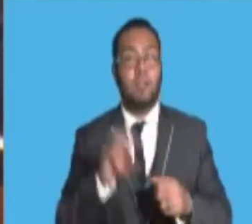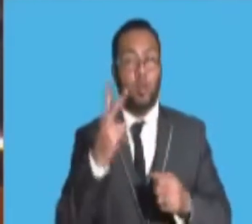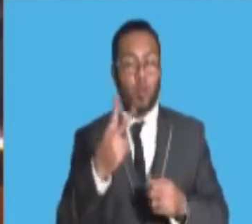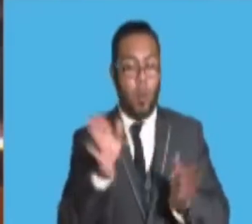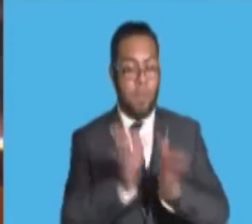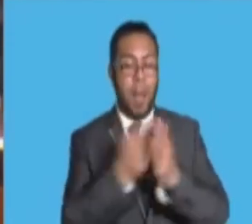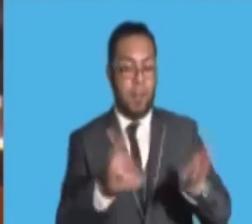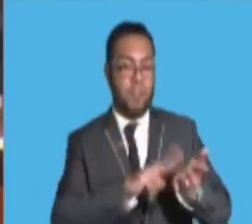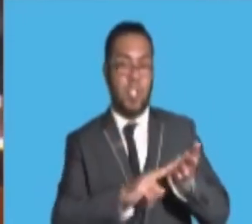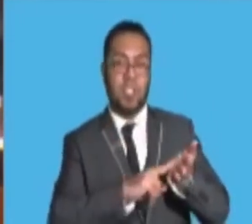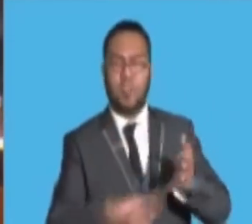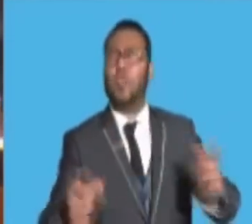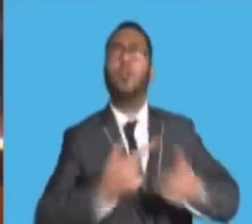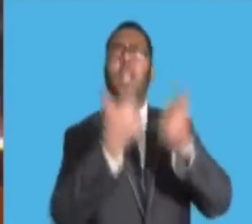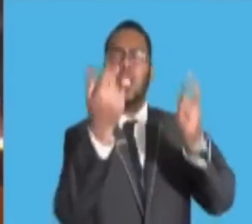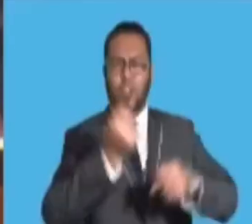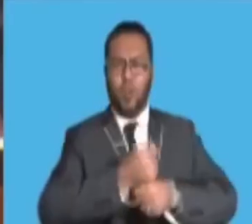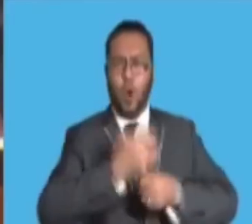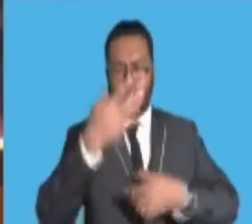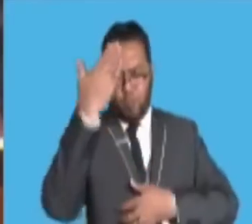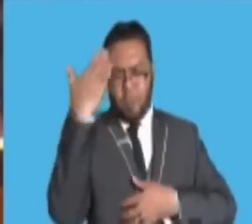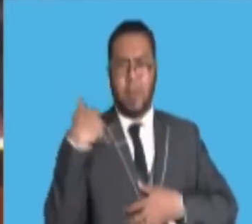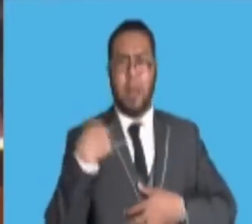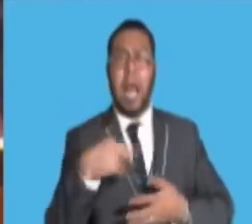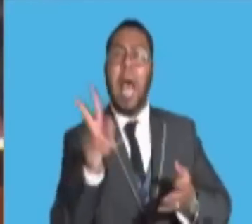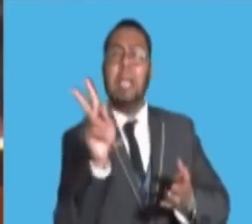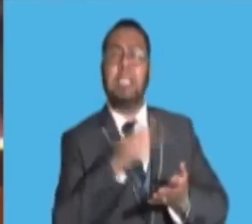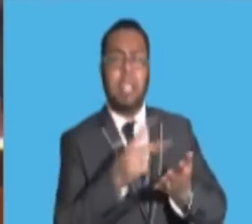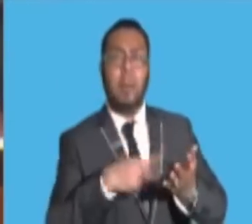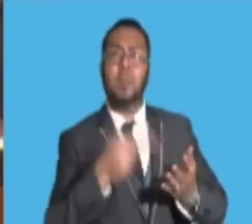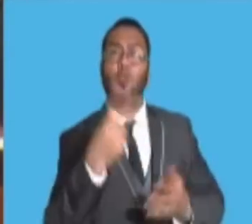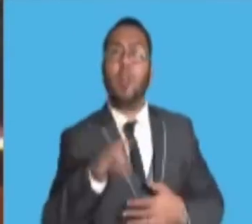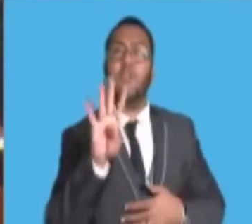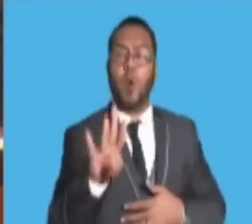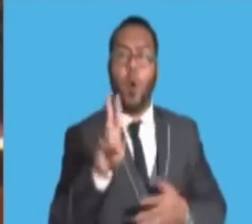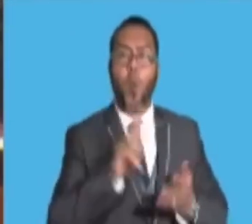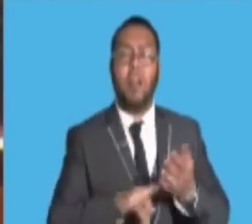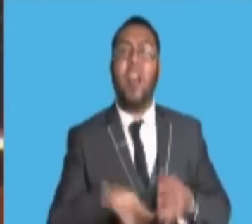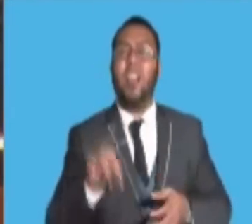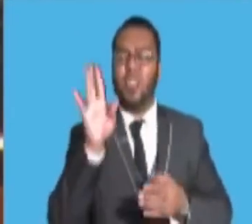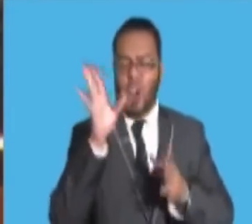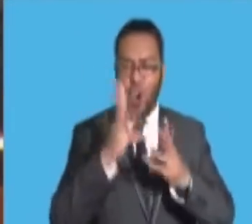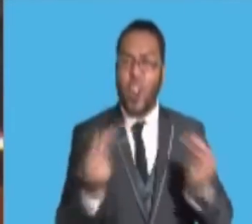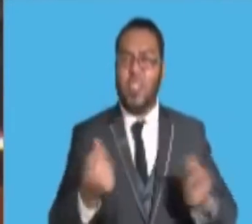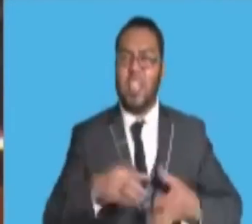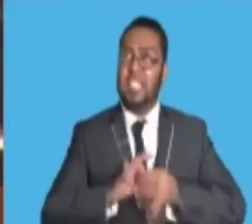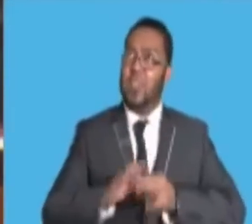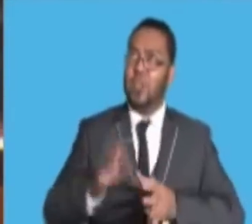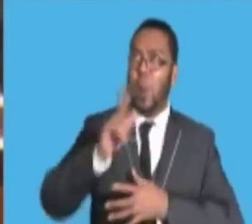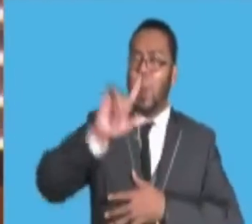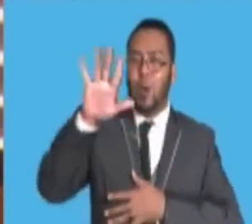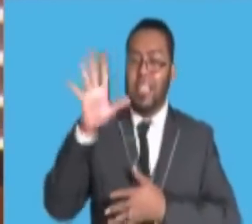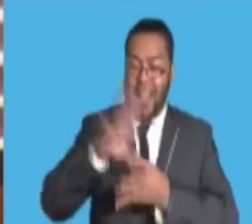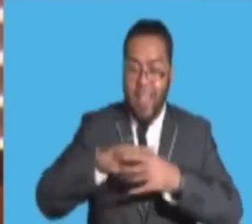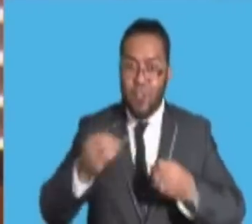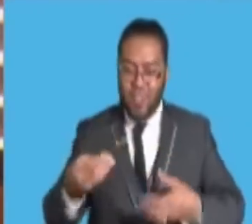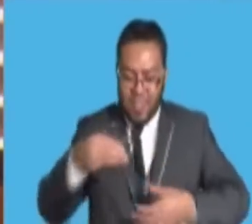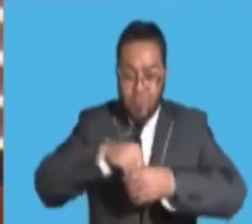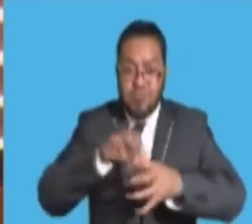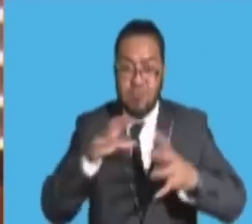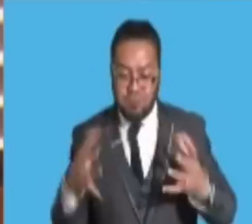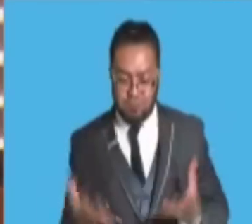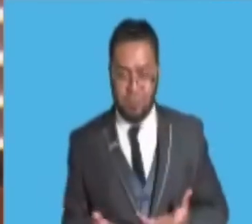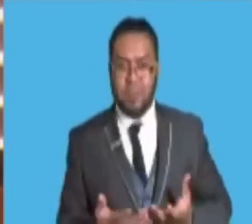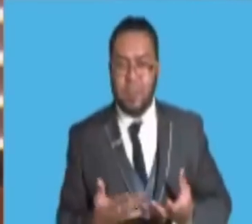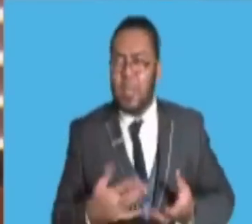remind me of the greatness of God. Psalms 24:1, the earth is the Lord's and everything therein.